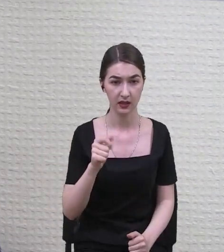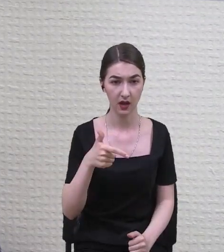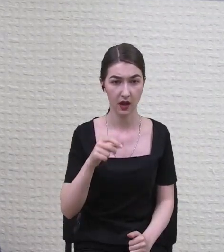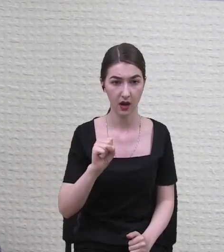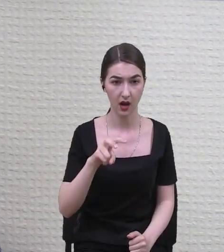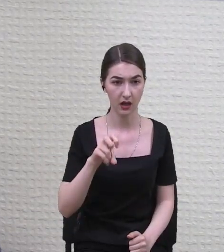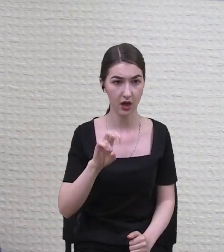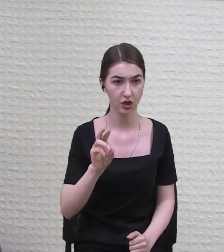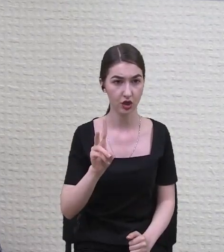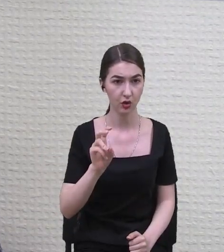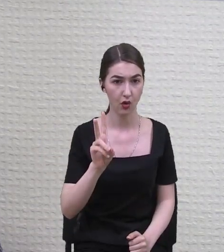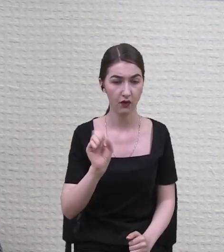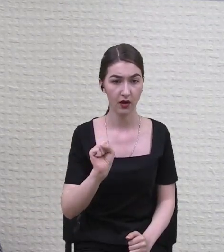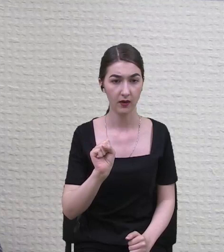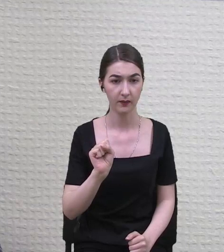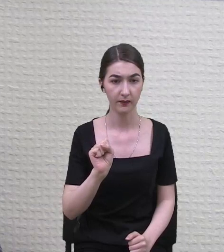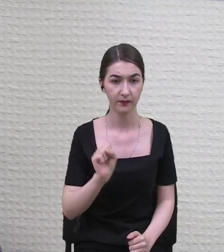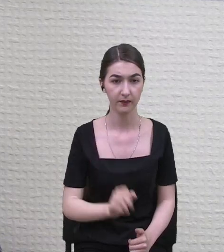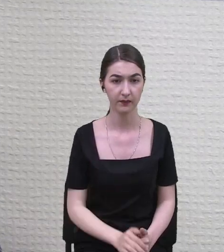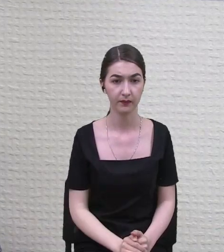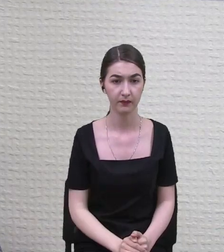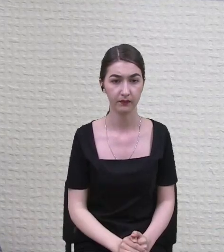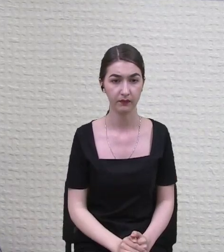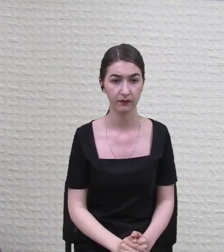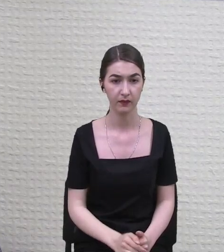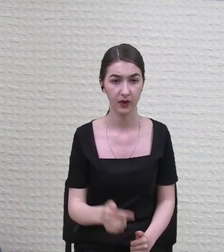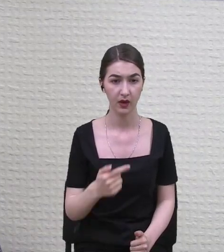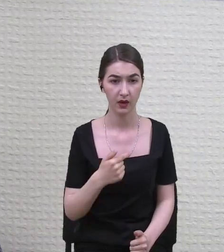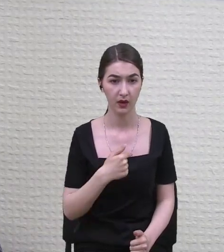I am Inna Kalashnikova. I